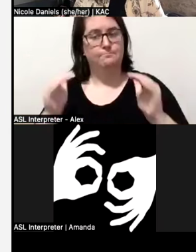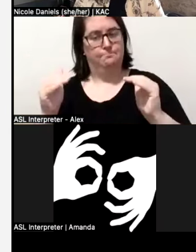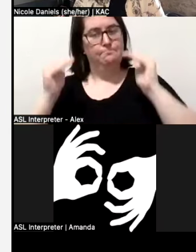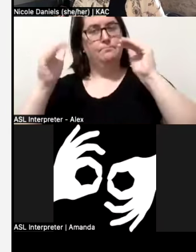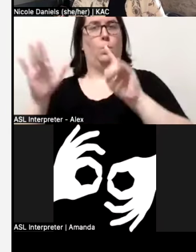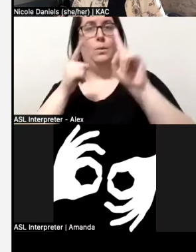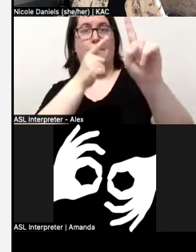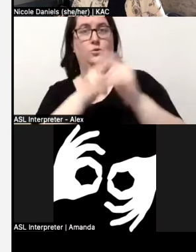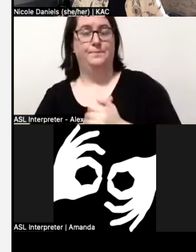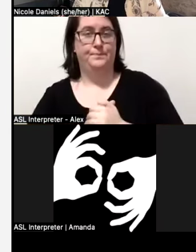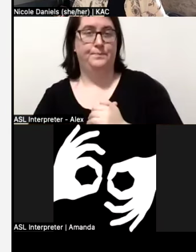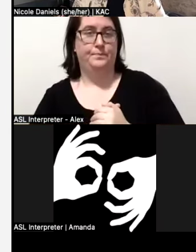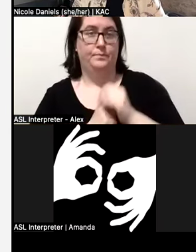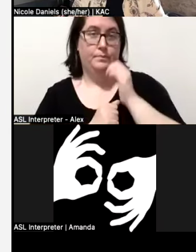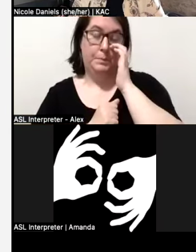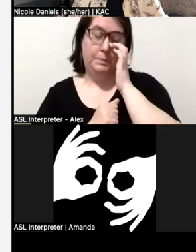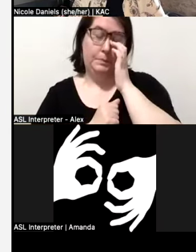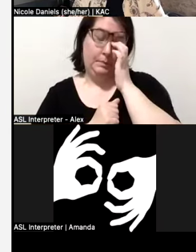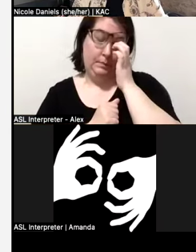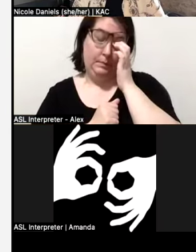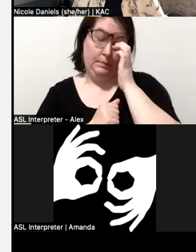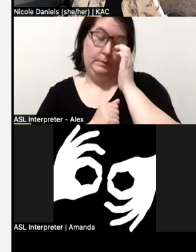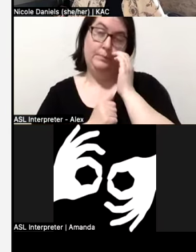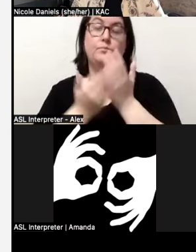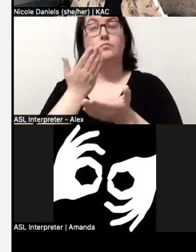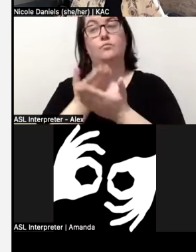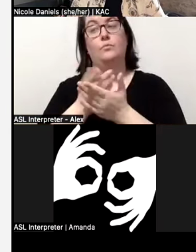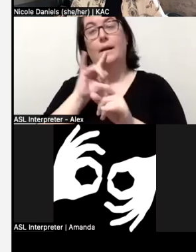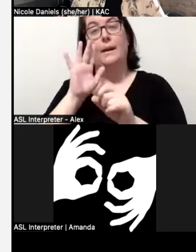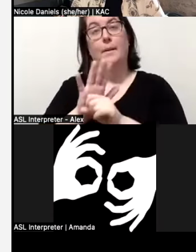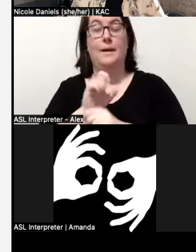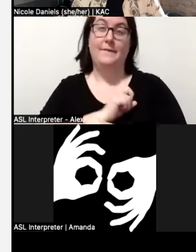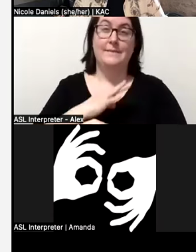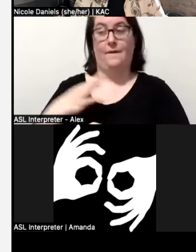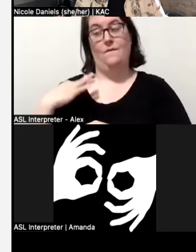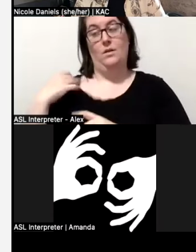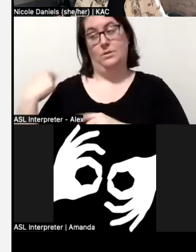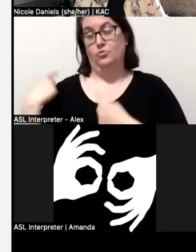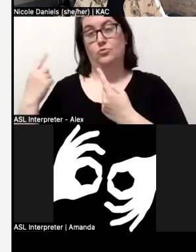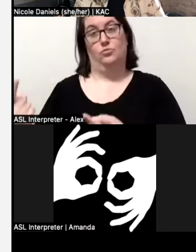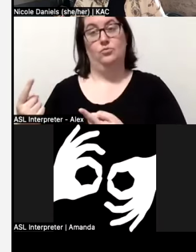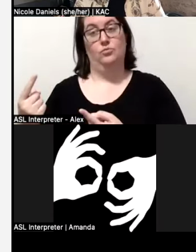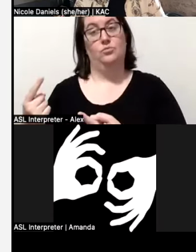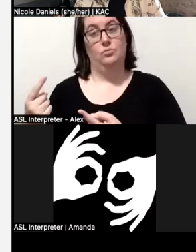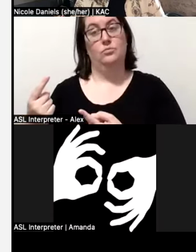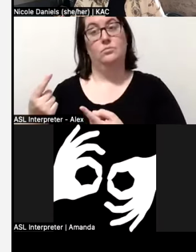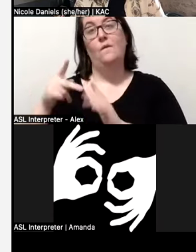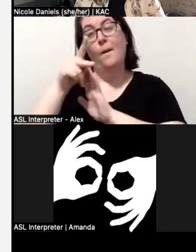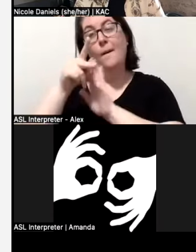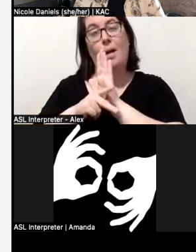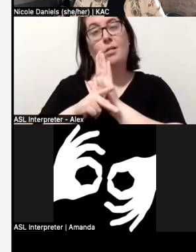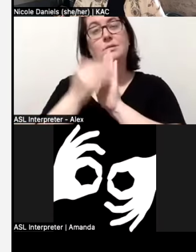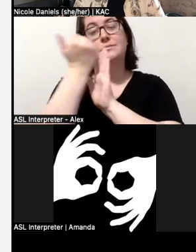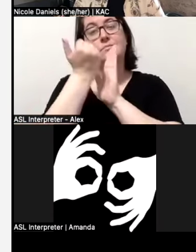mission. A demonstrated commitment to the well-being of staff and volunteers, including having defined policies and practices